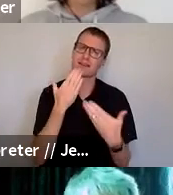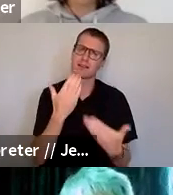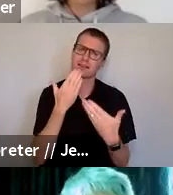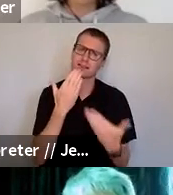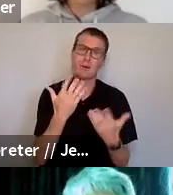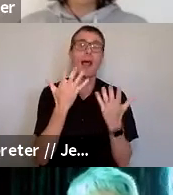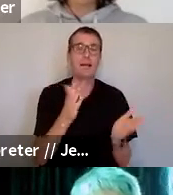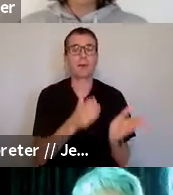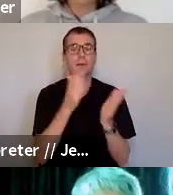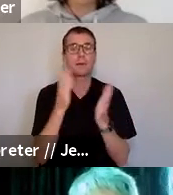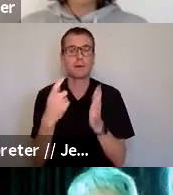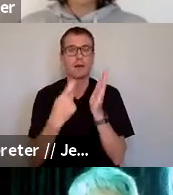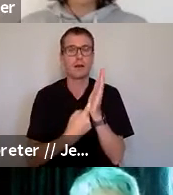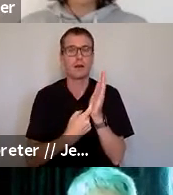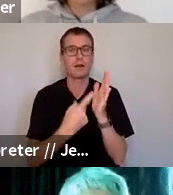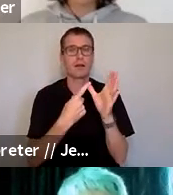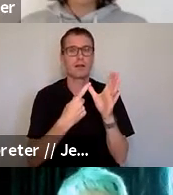Rachael.